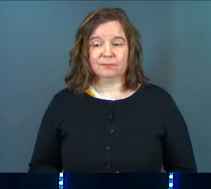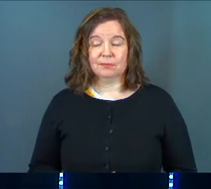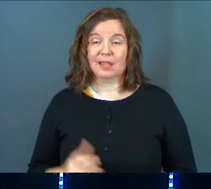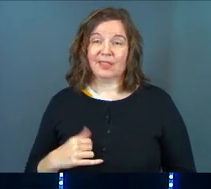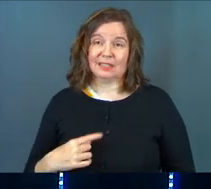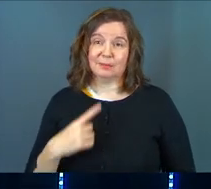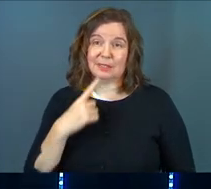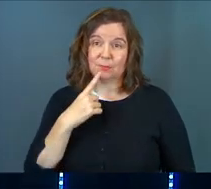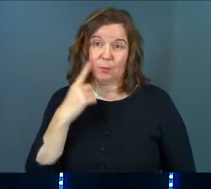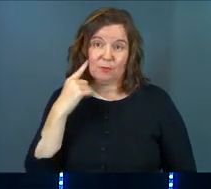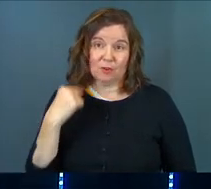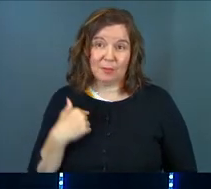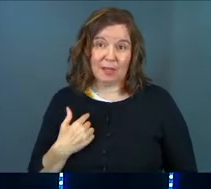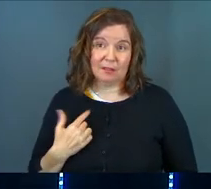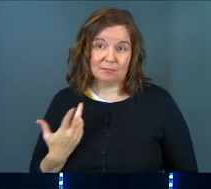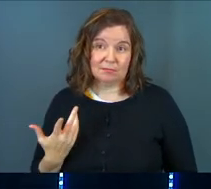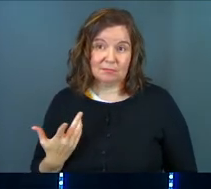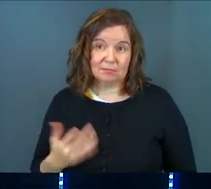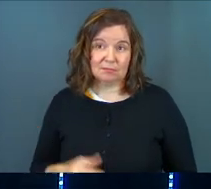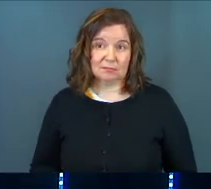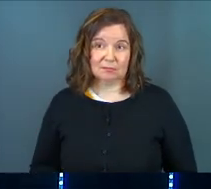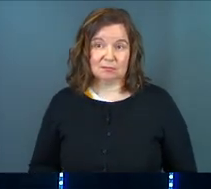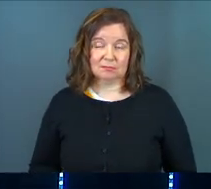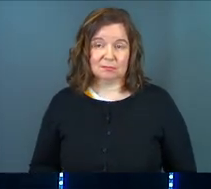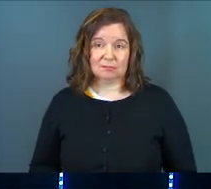and that's been a disappointment for me.